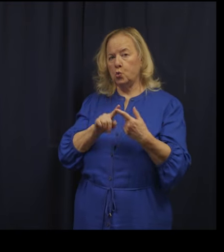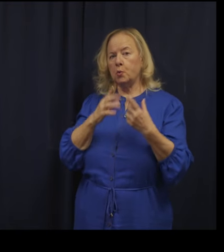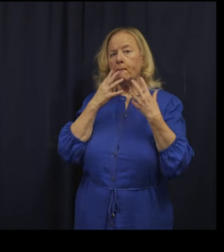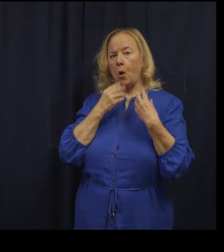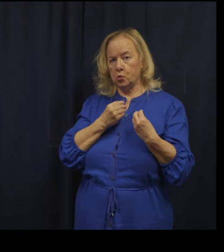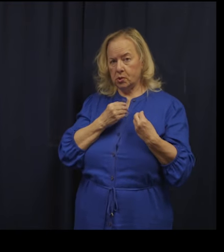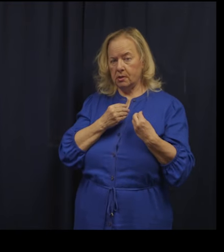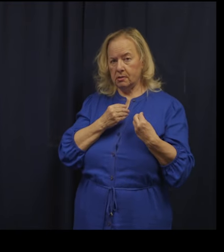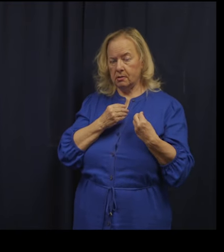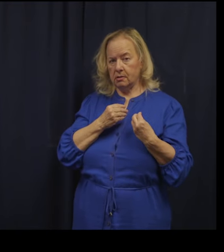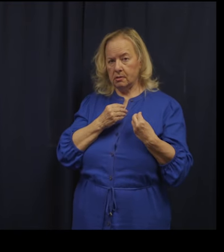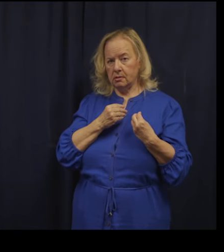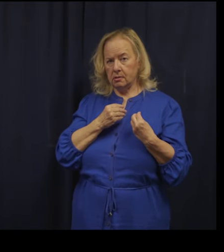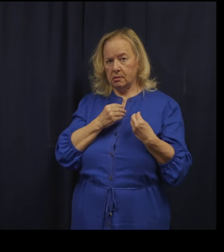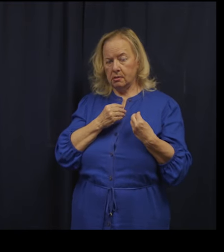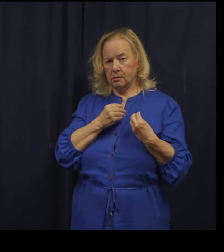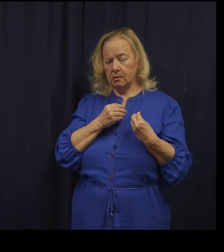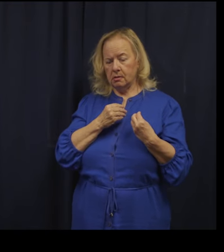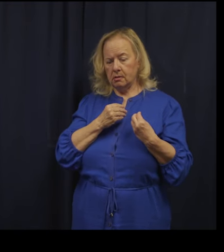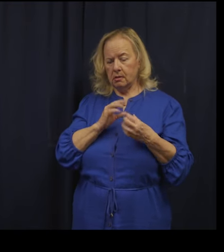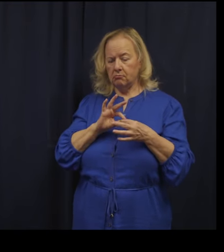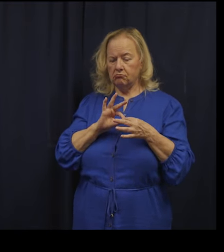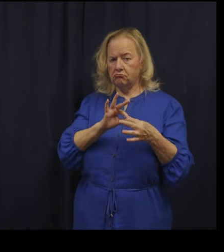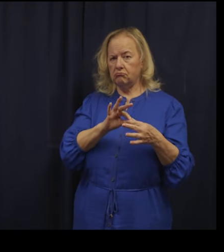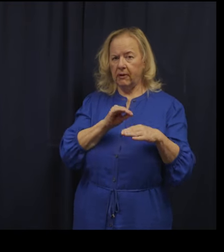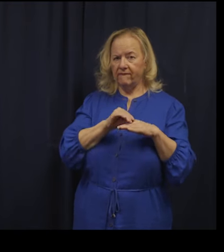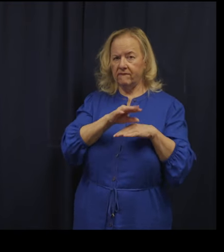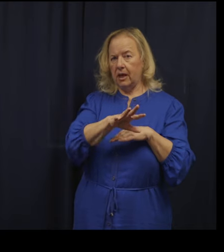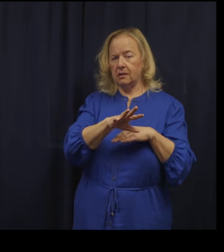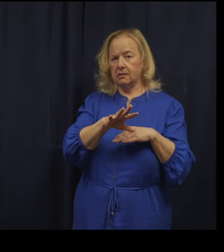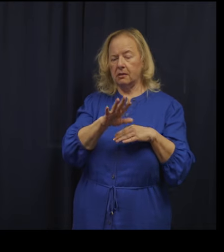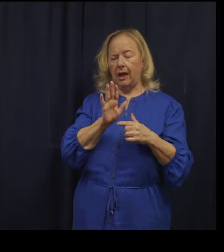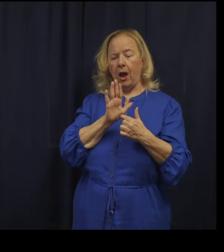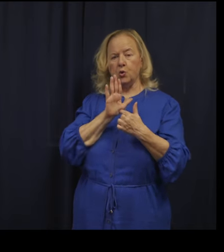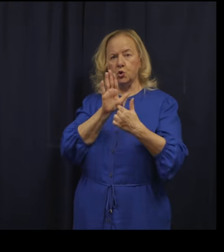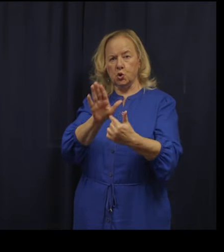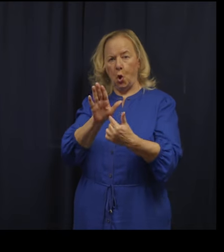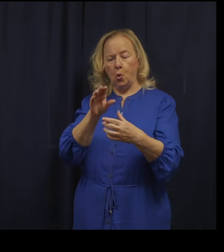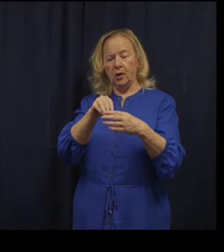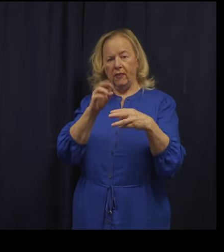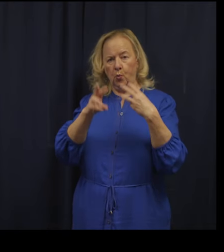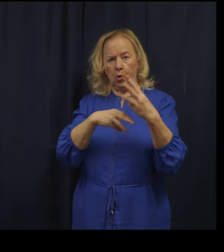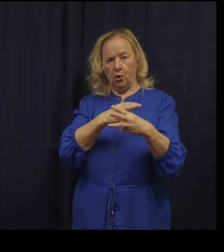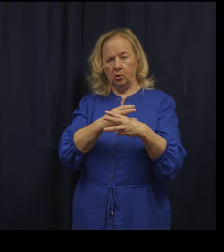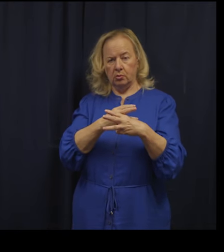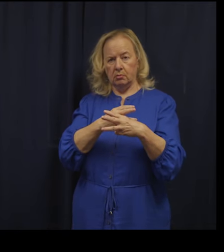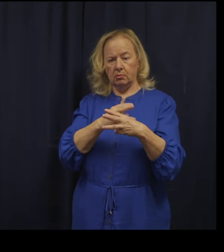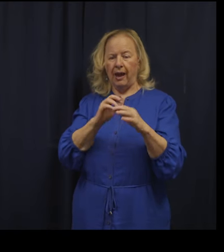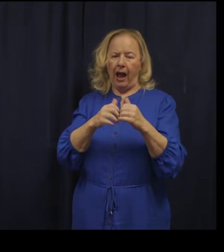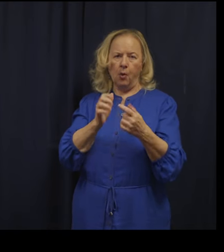Moses, it has a direct effect on its manifestation in this world.